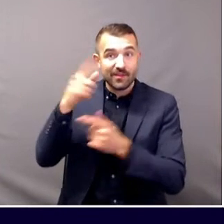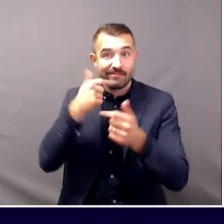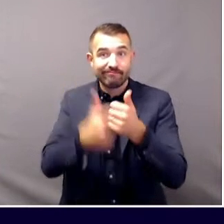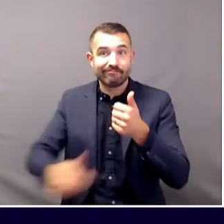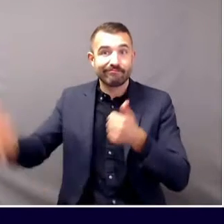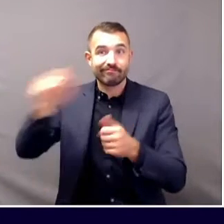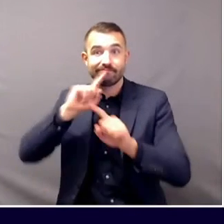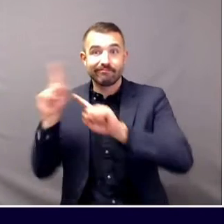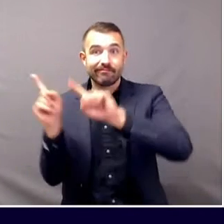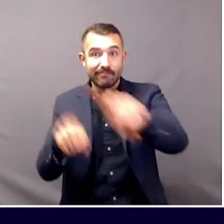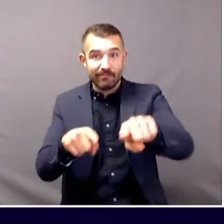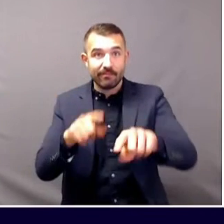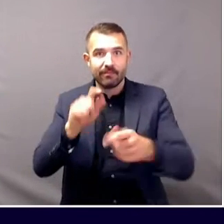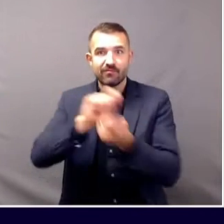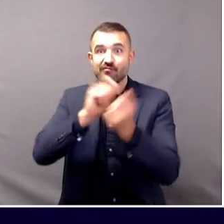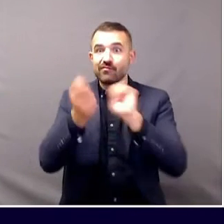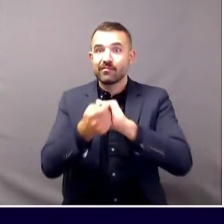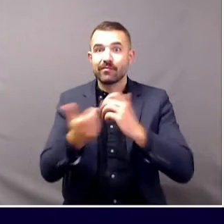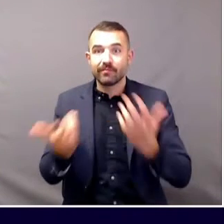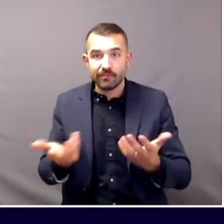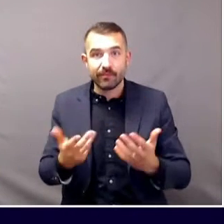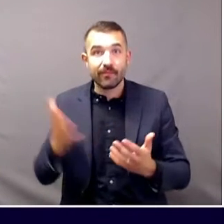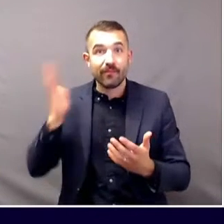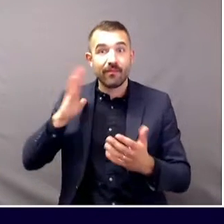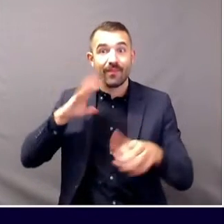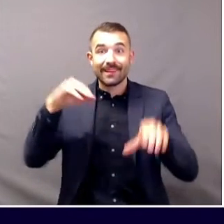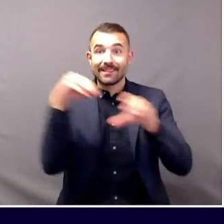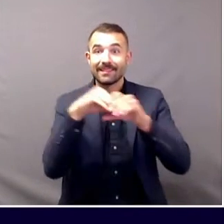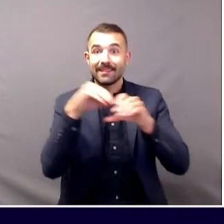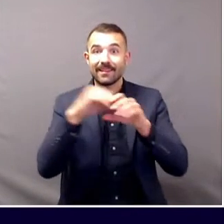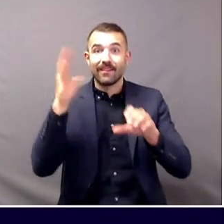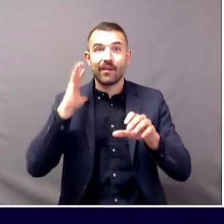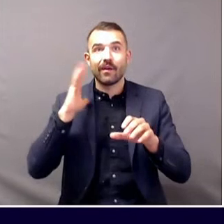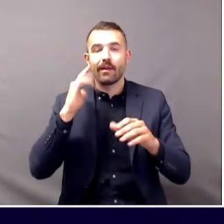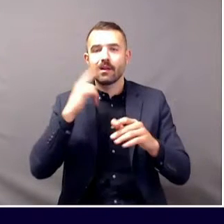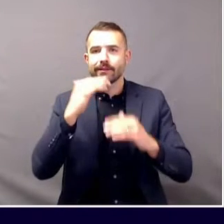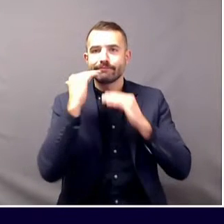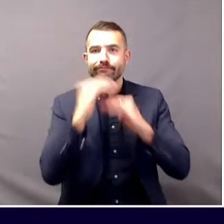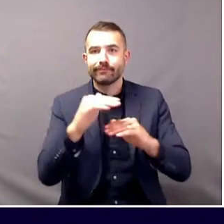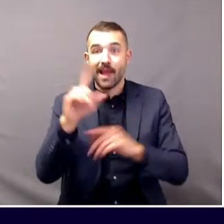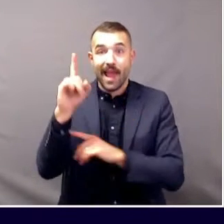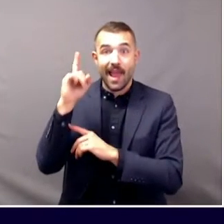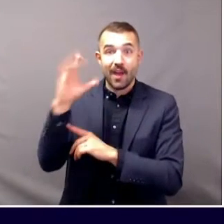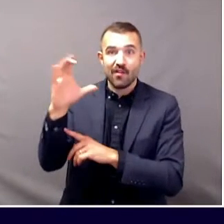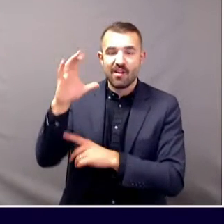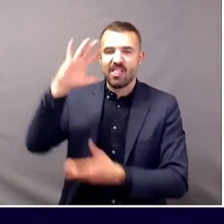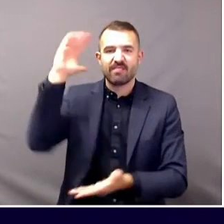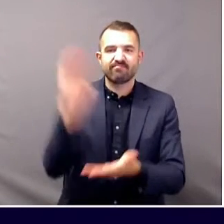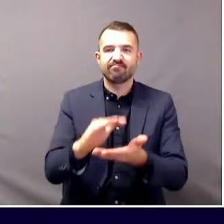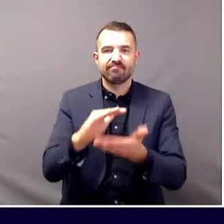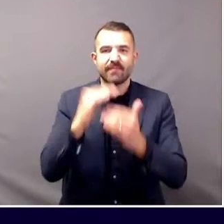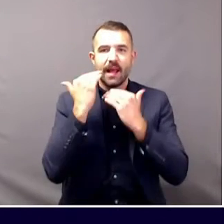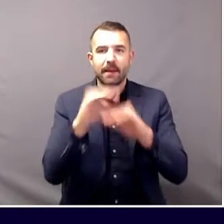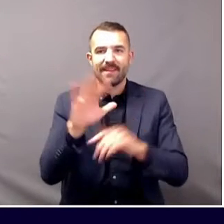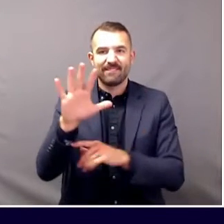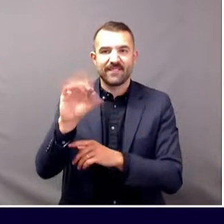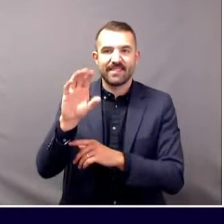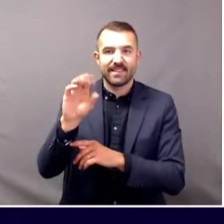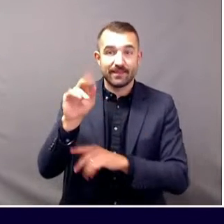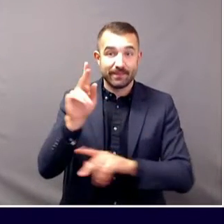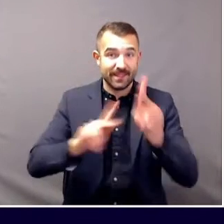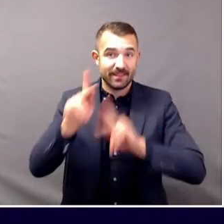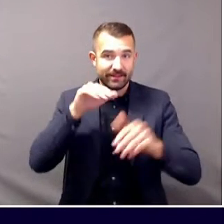indoor gatherings, trying to ensure that we know where people should be wearing face coverings, eliminating some of the complexity of face